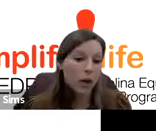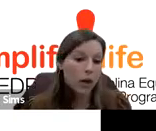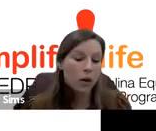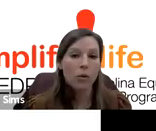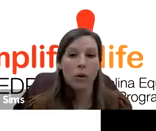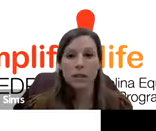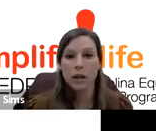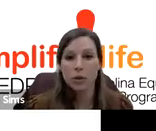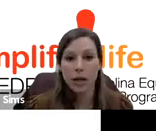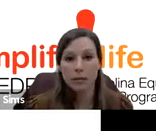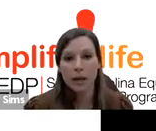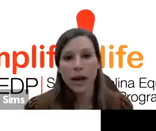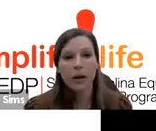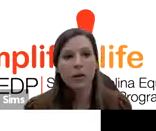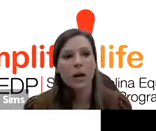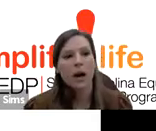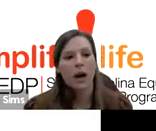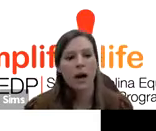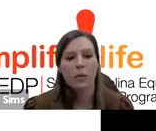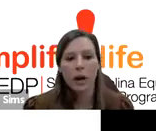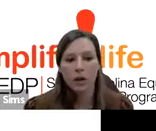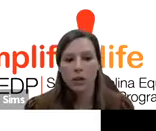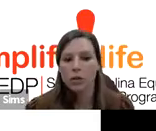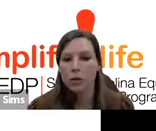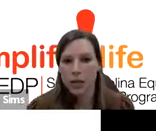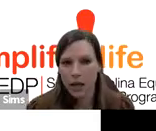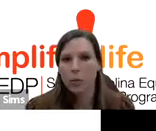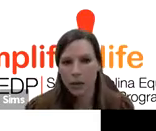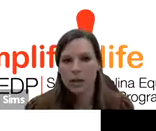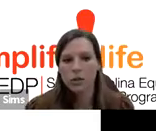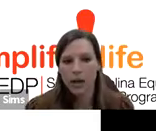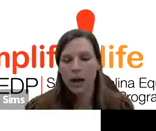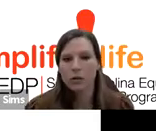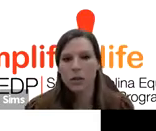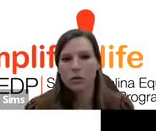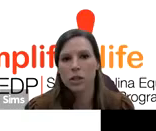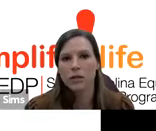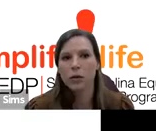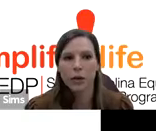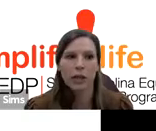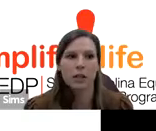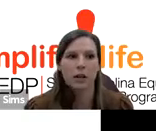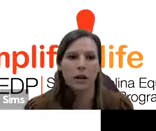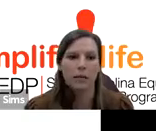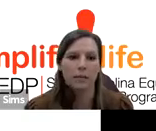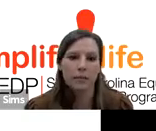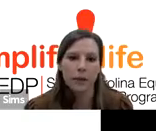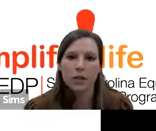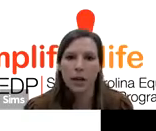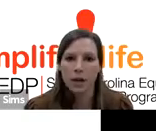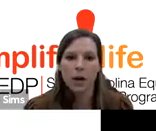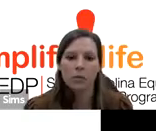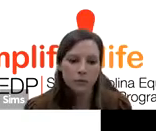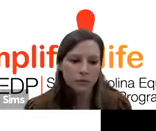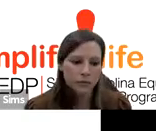someone you know wants to come try something out, we also do take appointments right now. So just feel free to